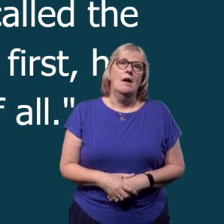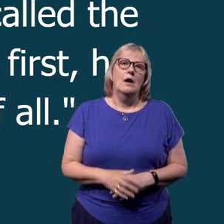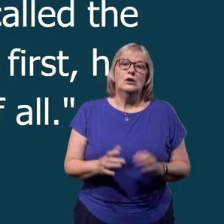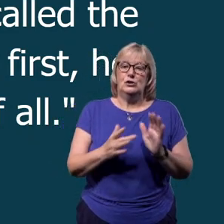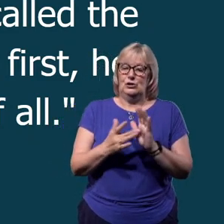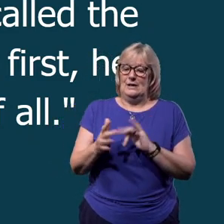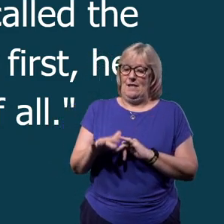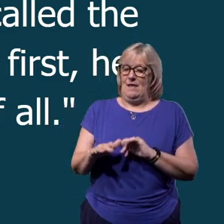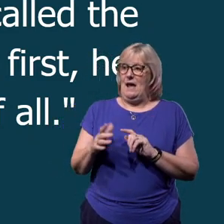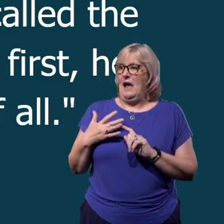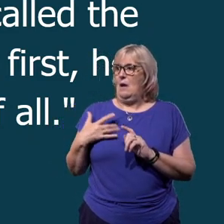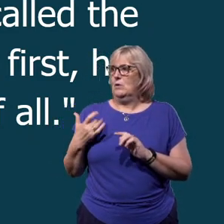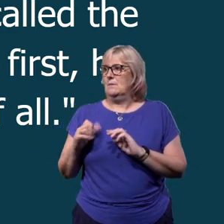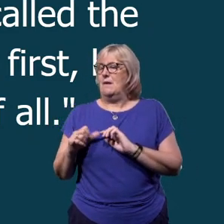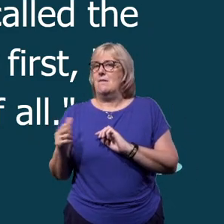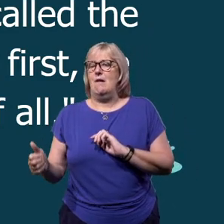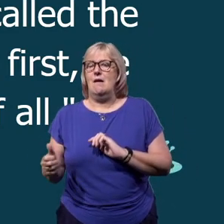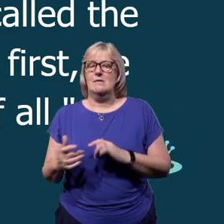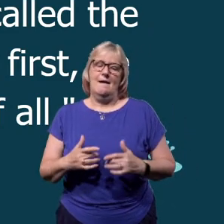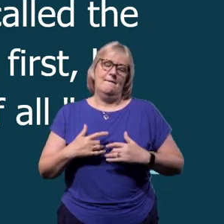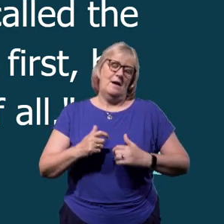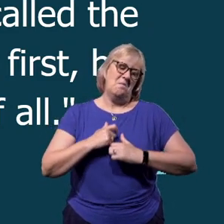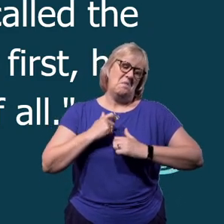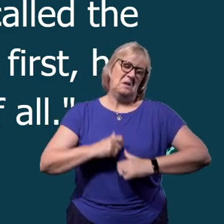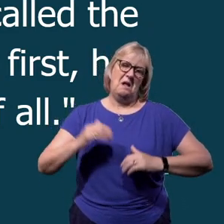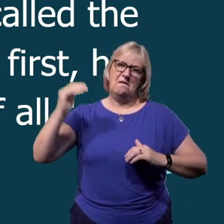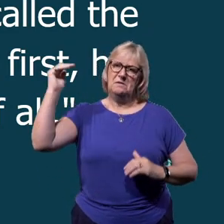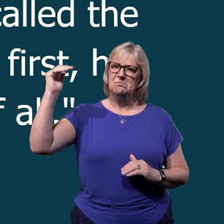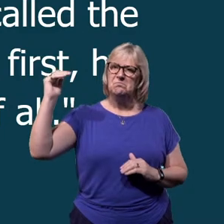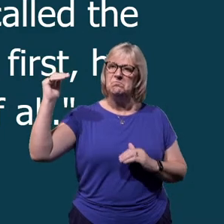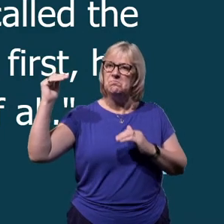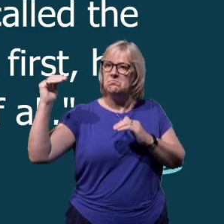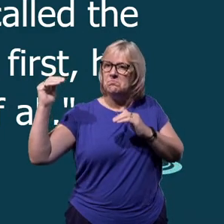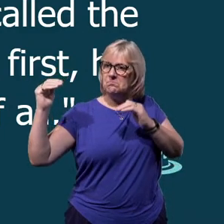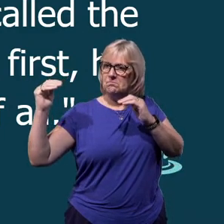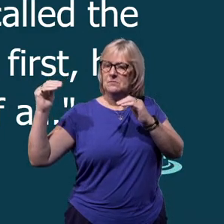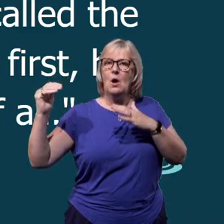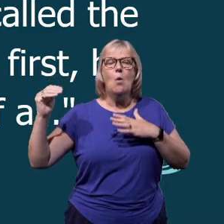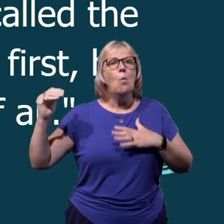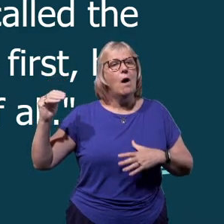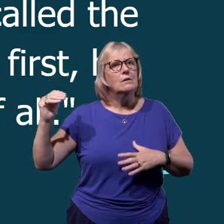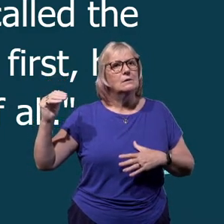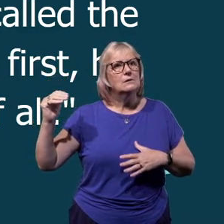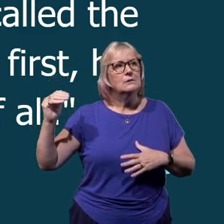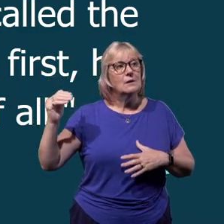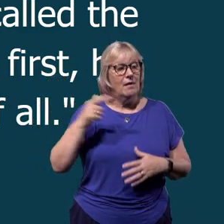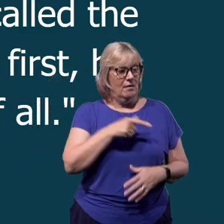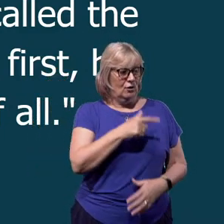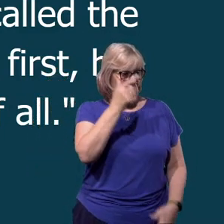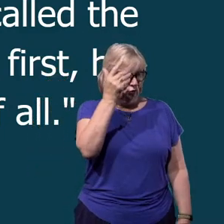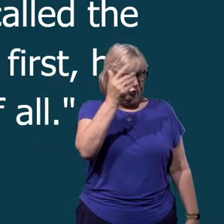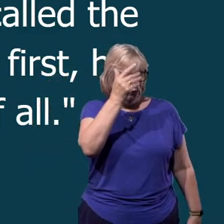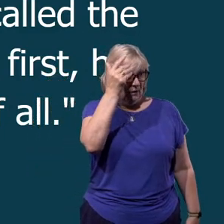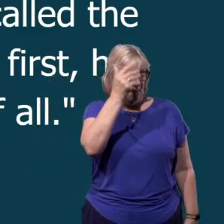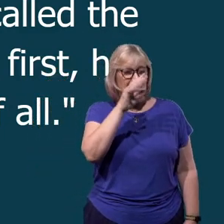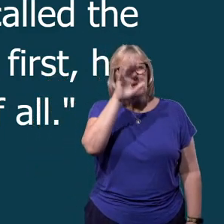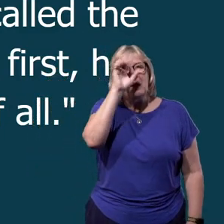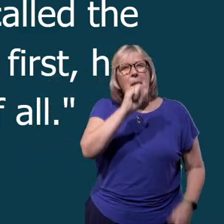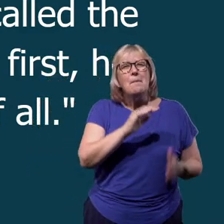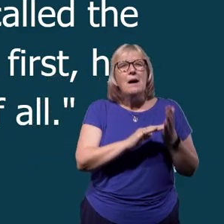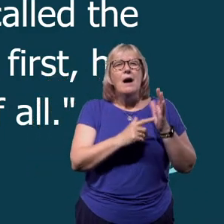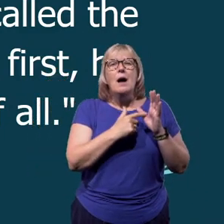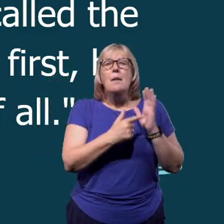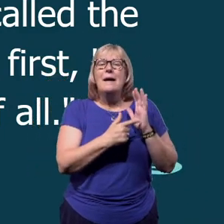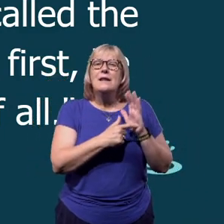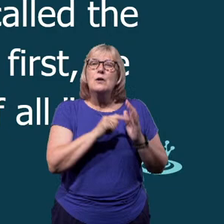They're daydreaming about status and position. That's what they're doing here. Do you remember Matthew 22 for